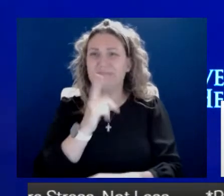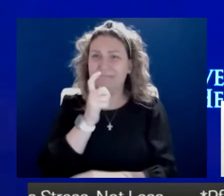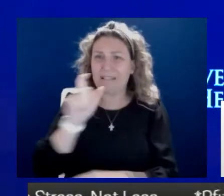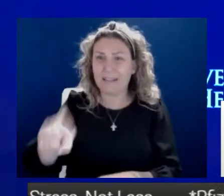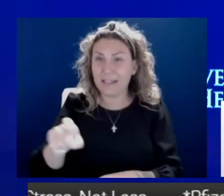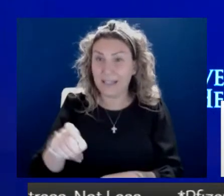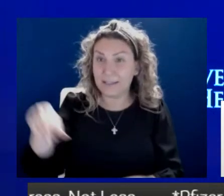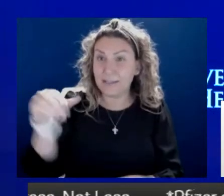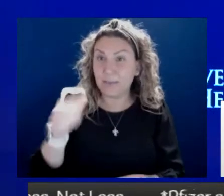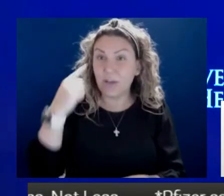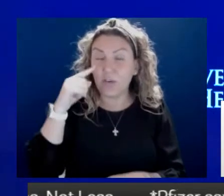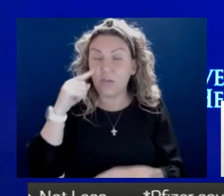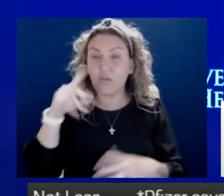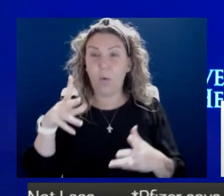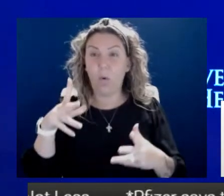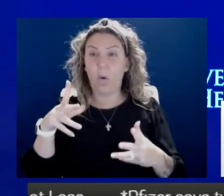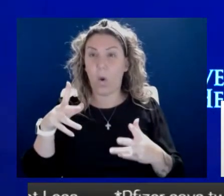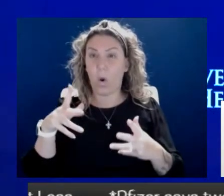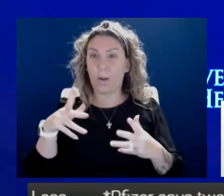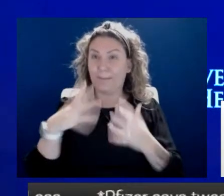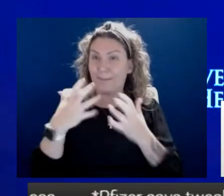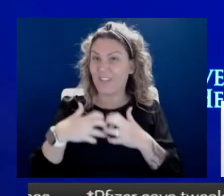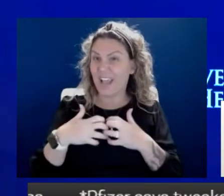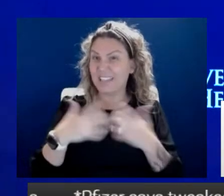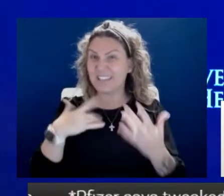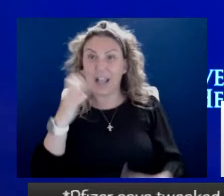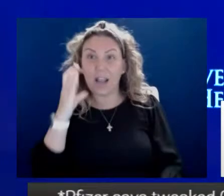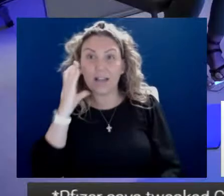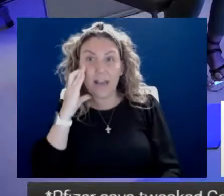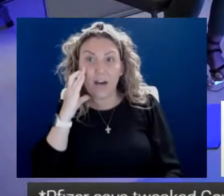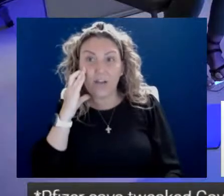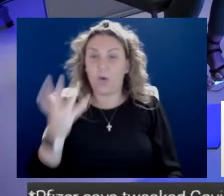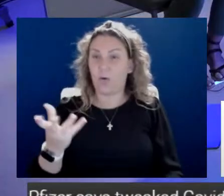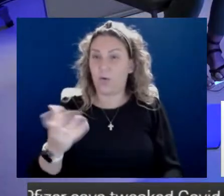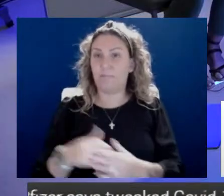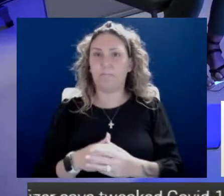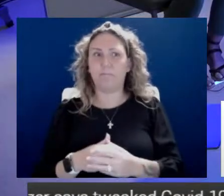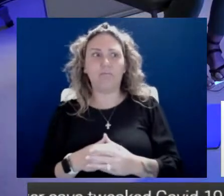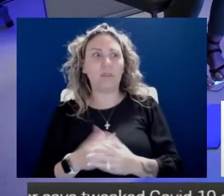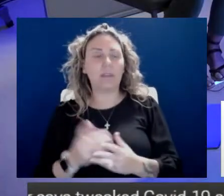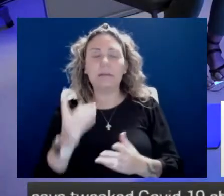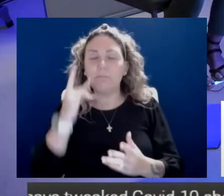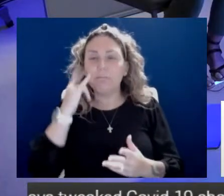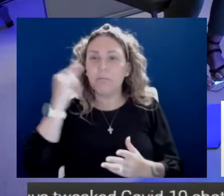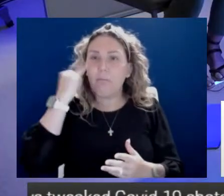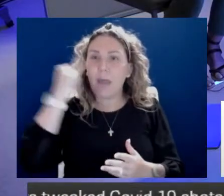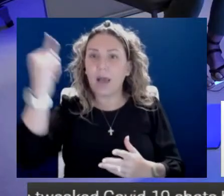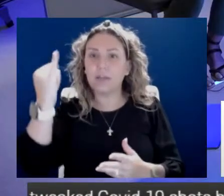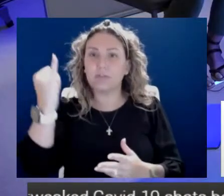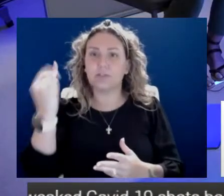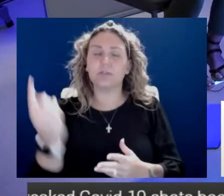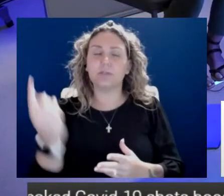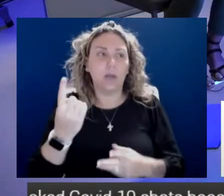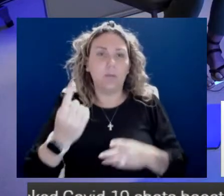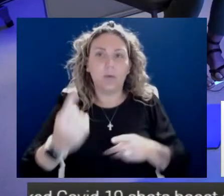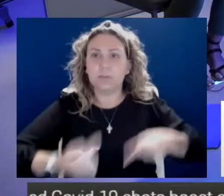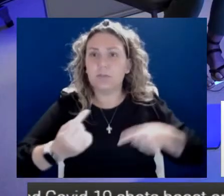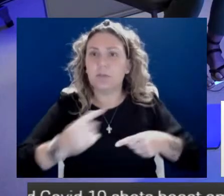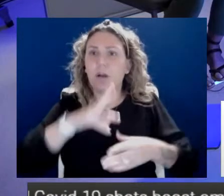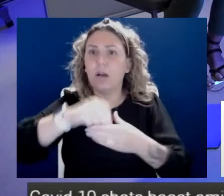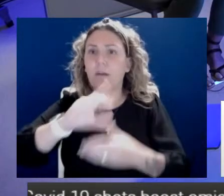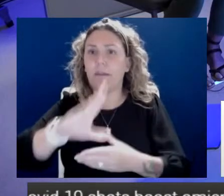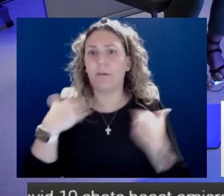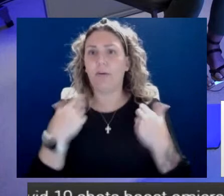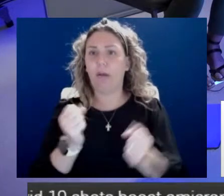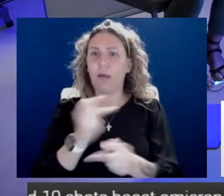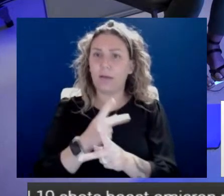the devices we have in our hand to see our physicians. You can imagine somebody just struggling to get engaged with their own health care, and then you add something like